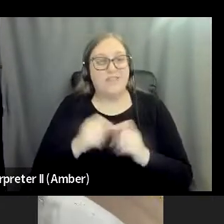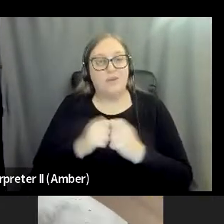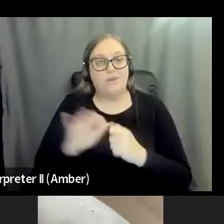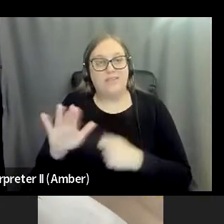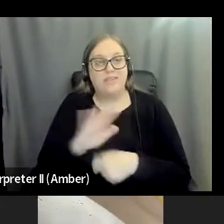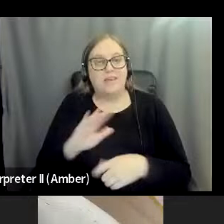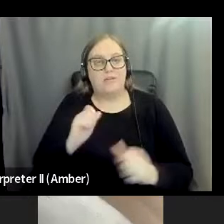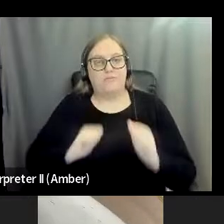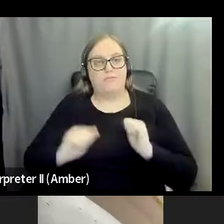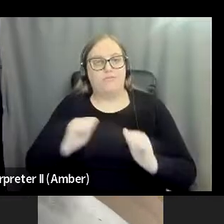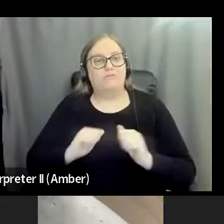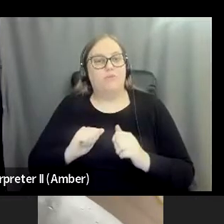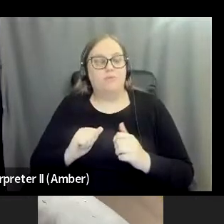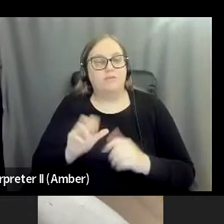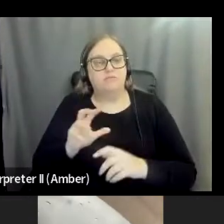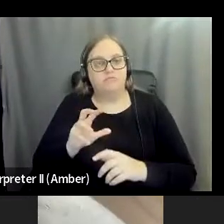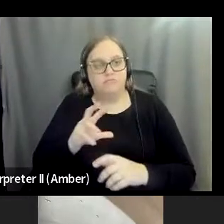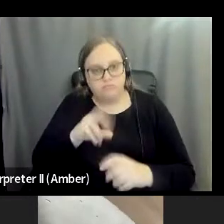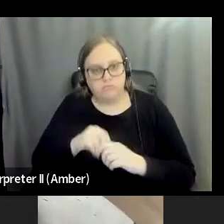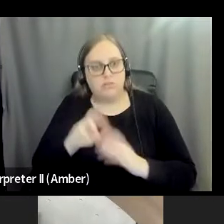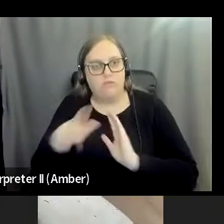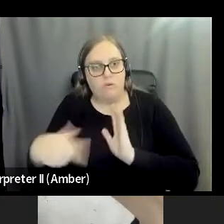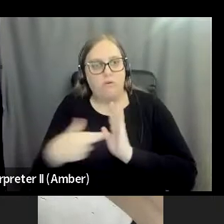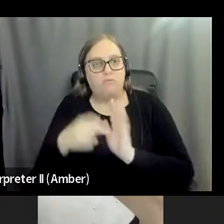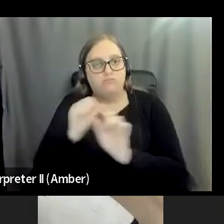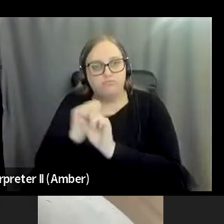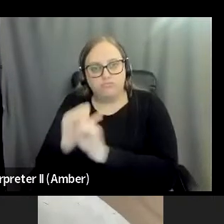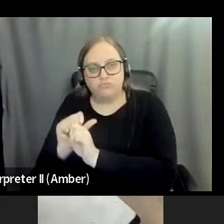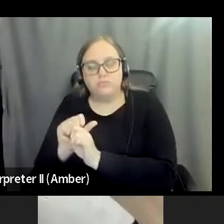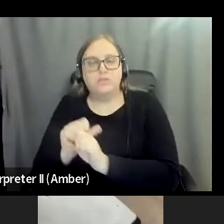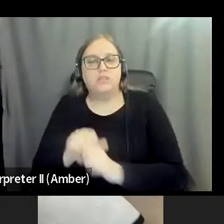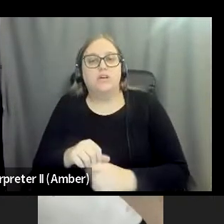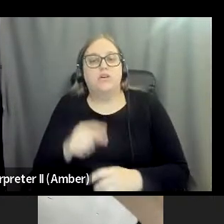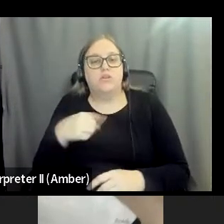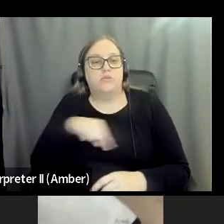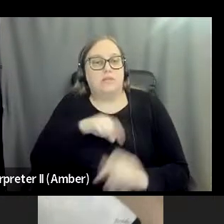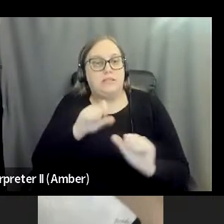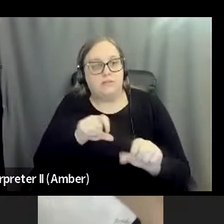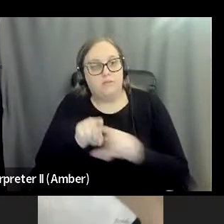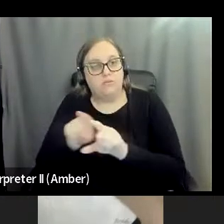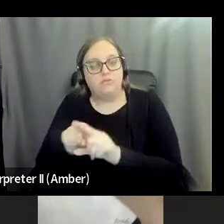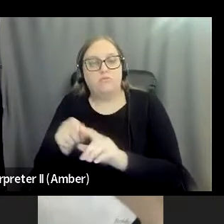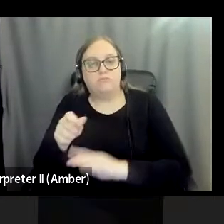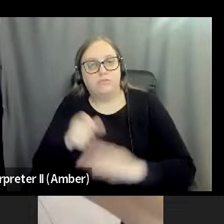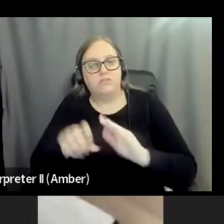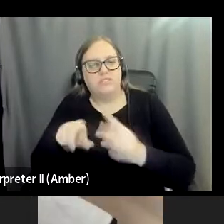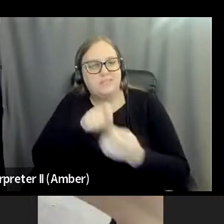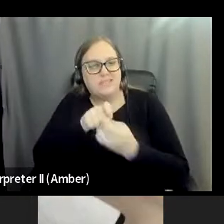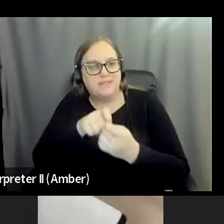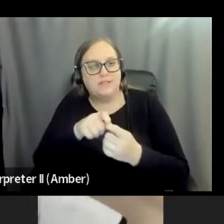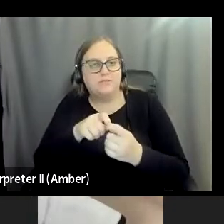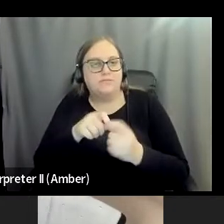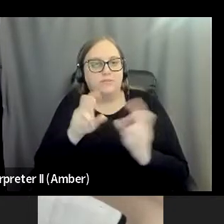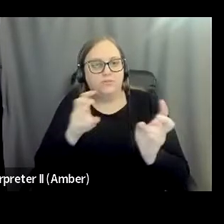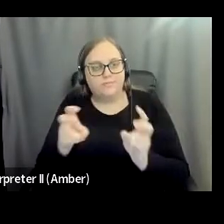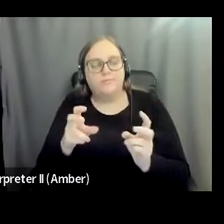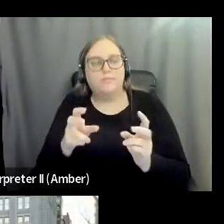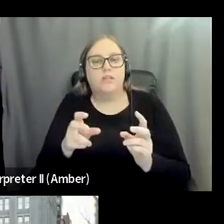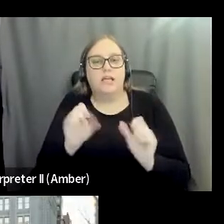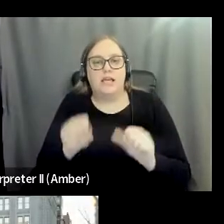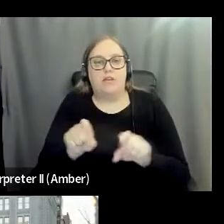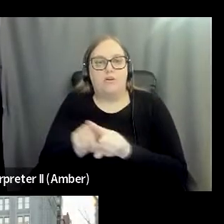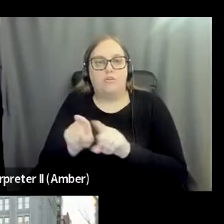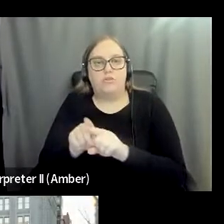proper performance of duties. In addition, the commission may, under appropriate circumstances, publicly censure or reprimand a